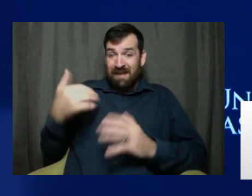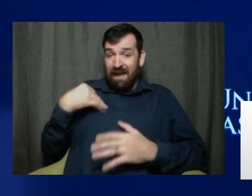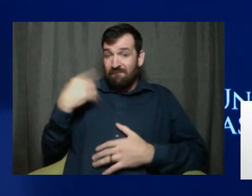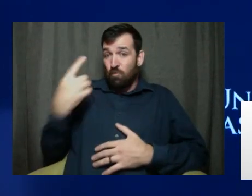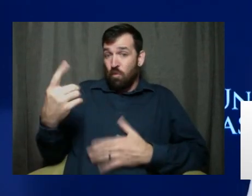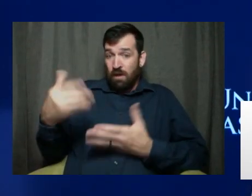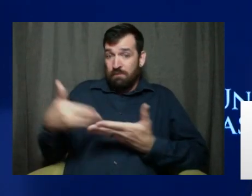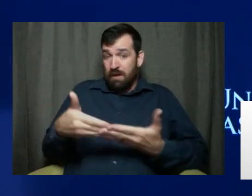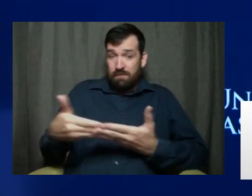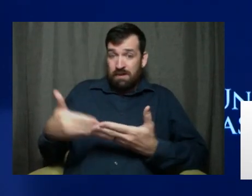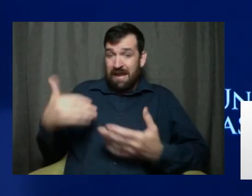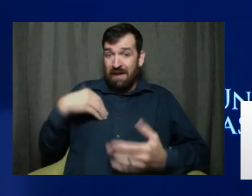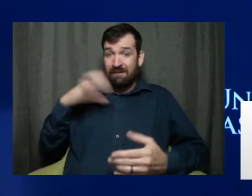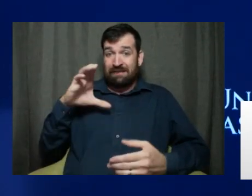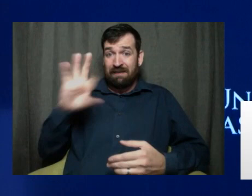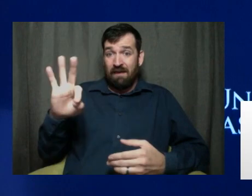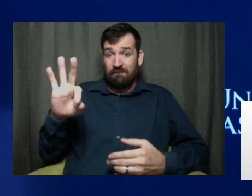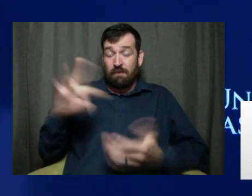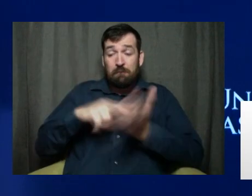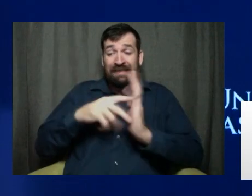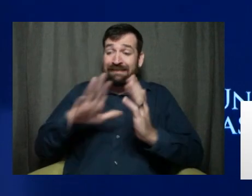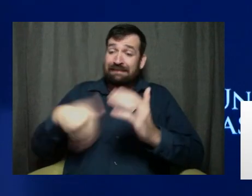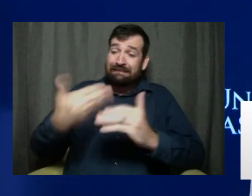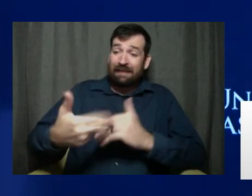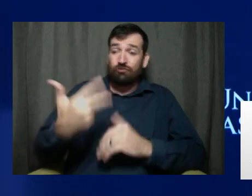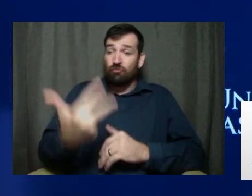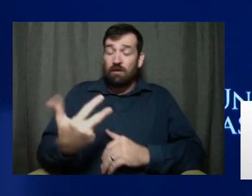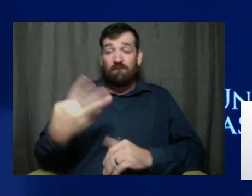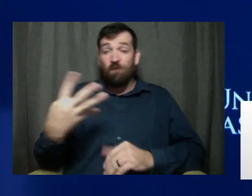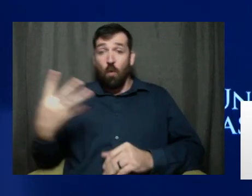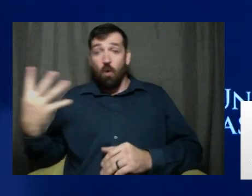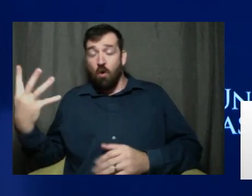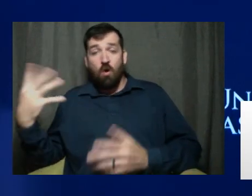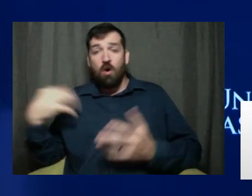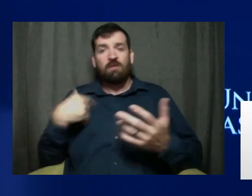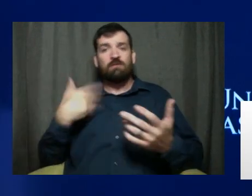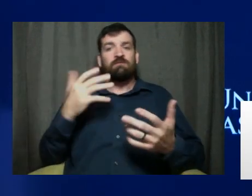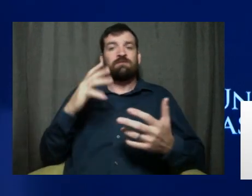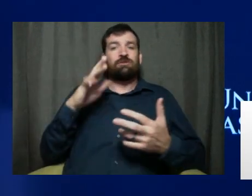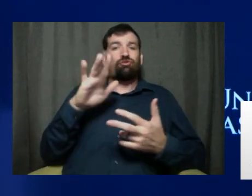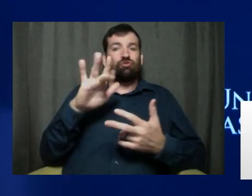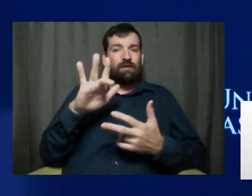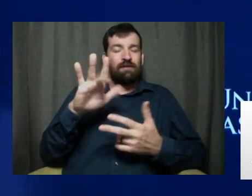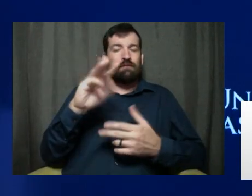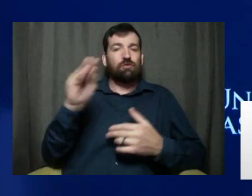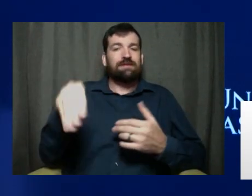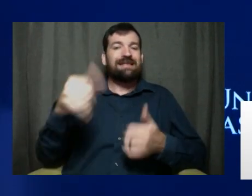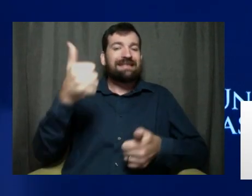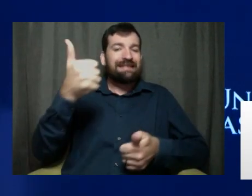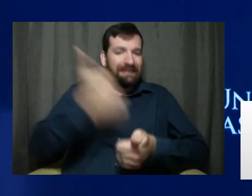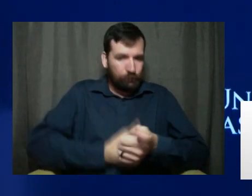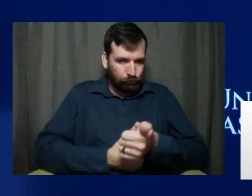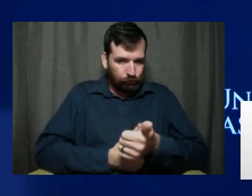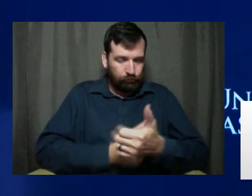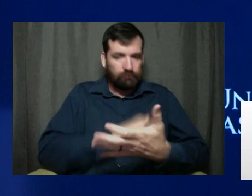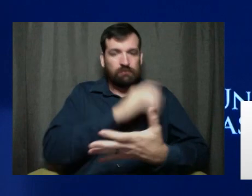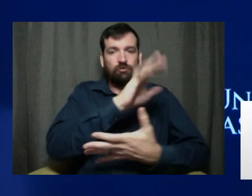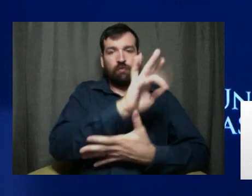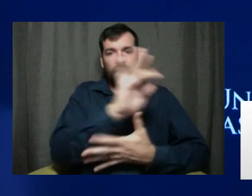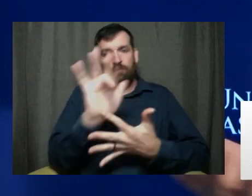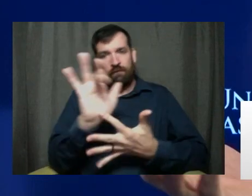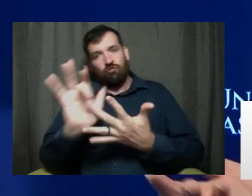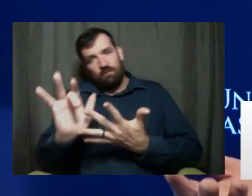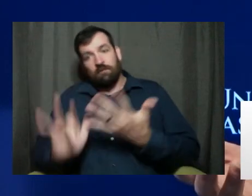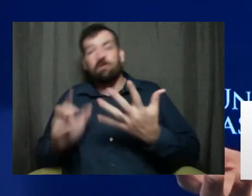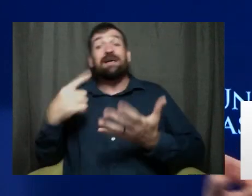cystic fibrosis, the next 3, if you were to have 4, won't. It's 25% Every each time. But those are odds, and sometimes odds